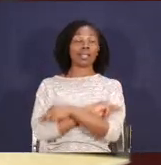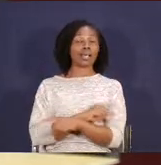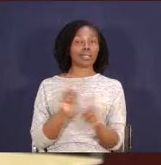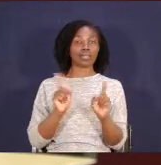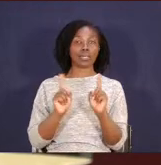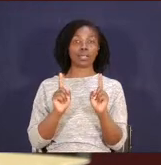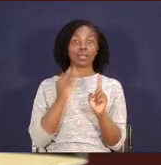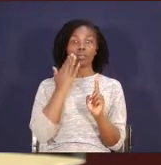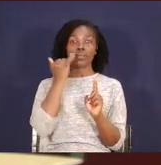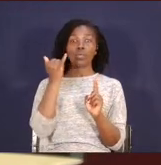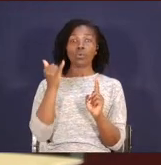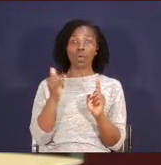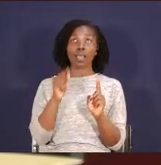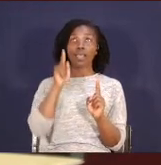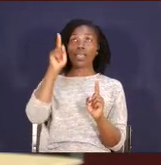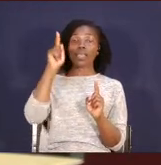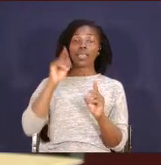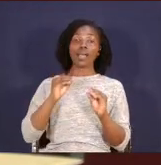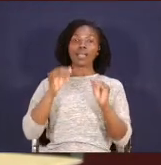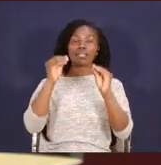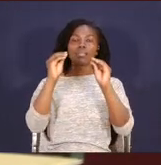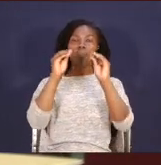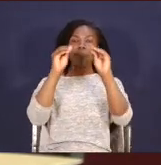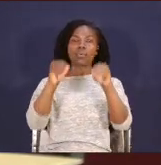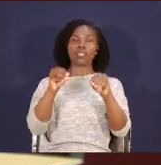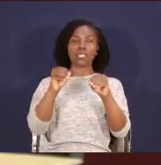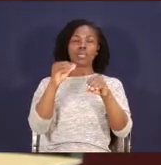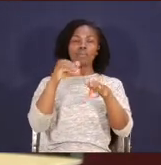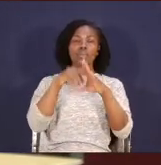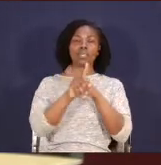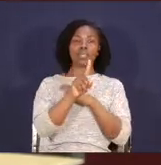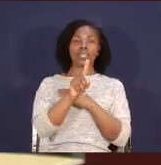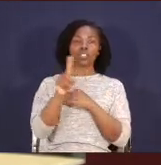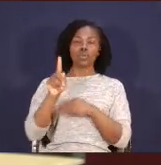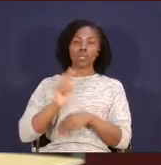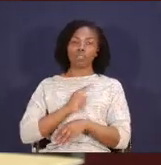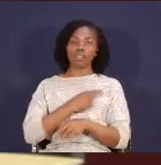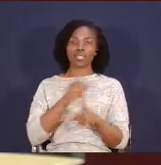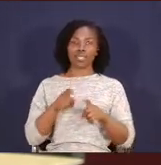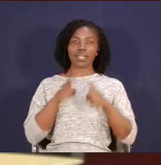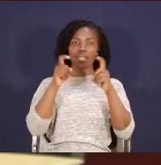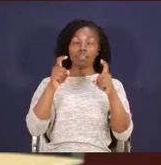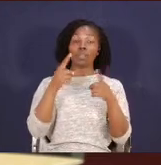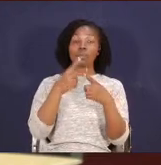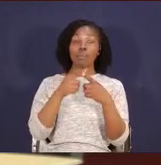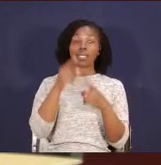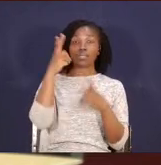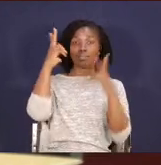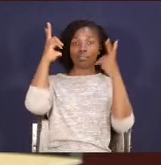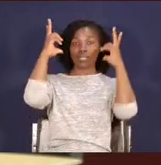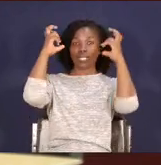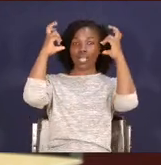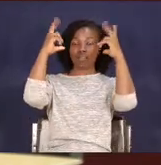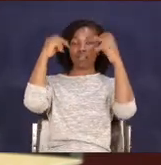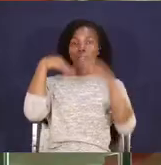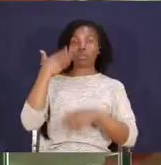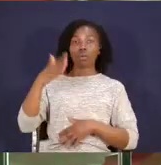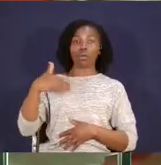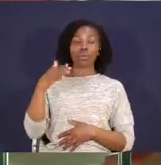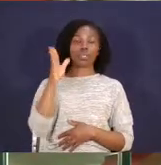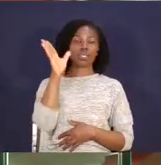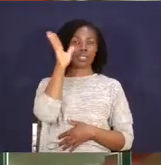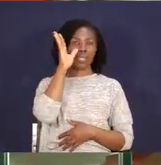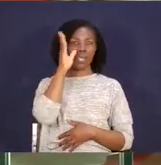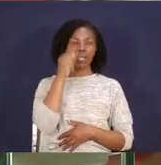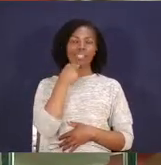us. Every one of us is gifted. So one of the biggest lies of the devil is to tell you that you don't have